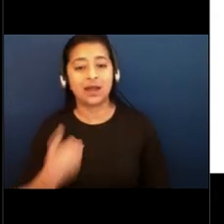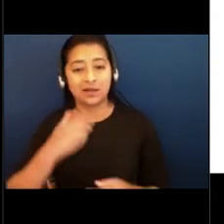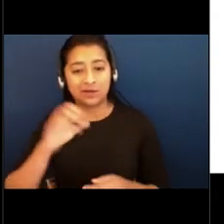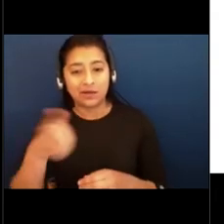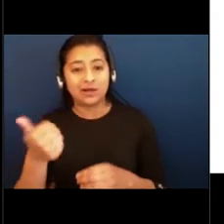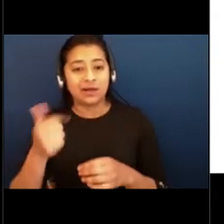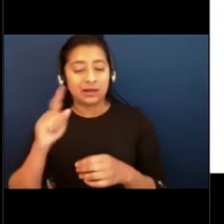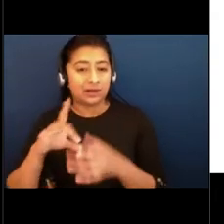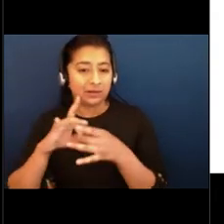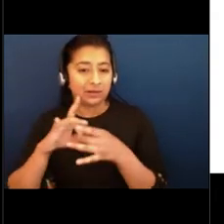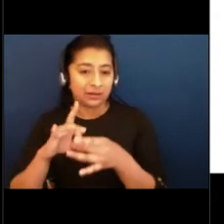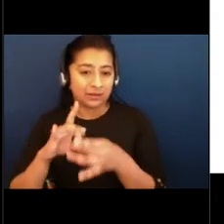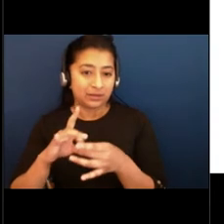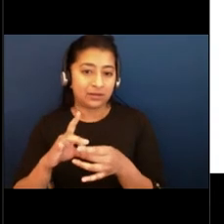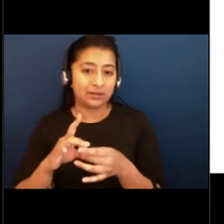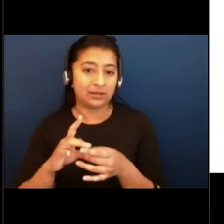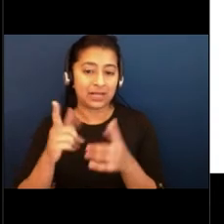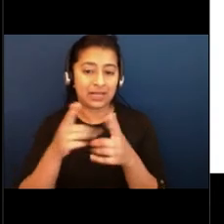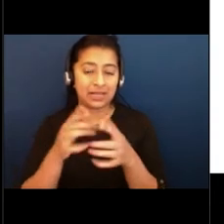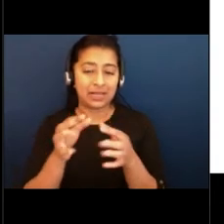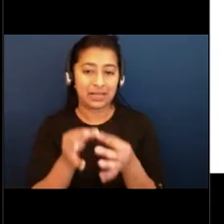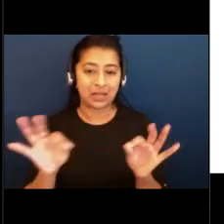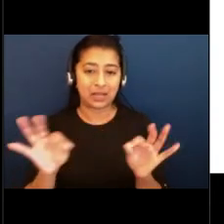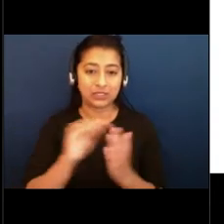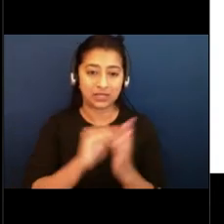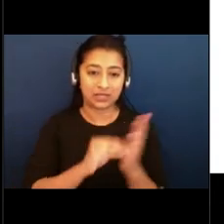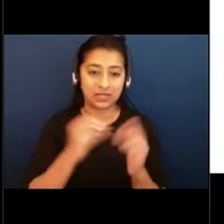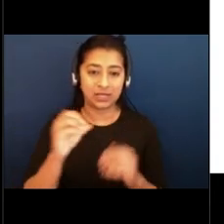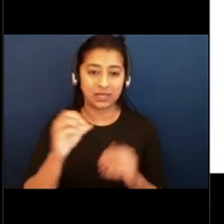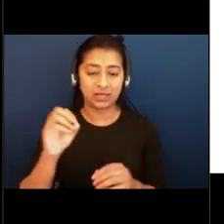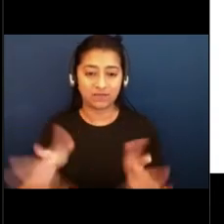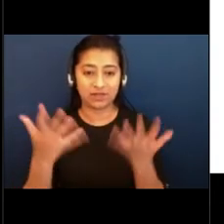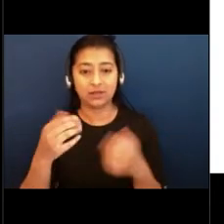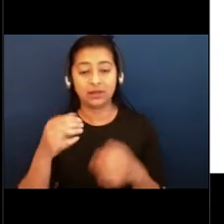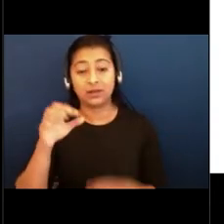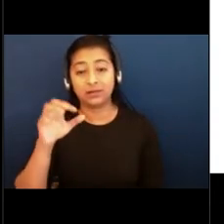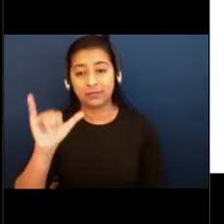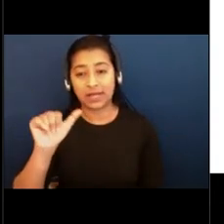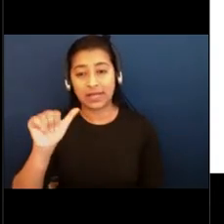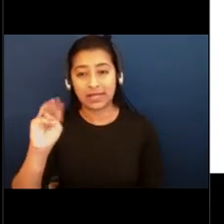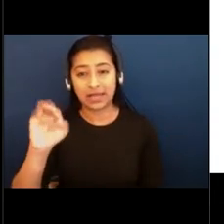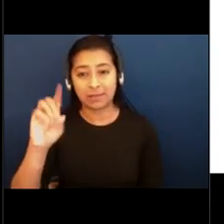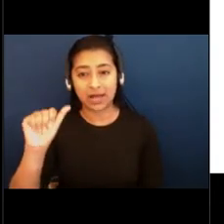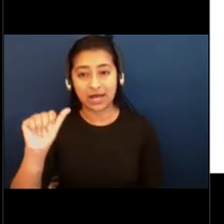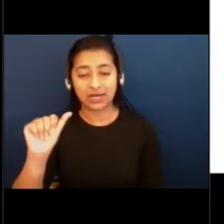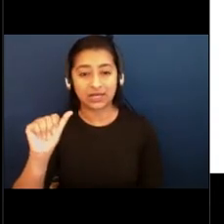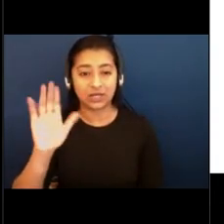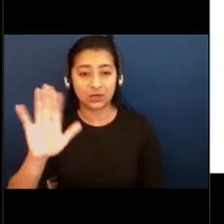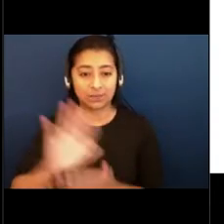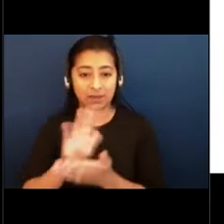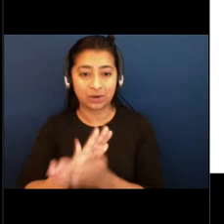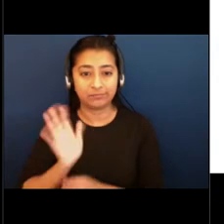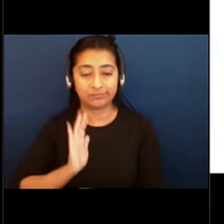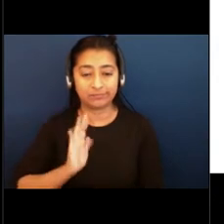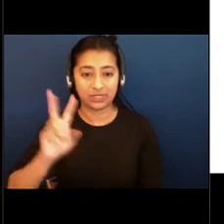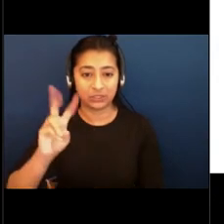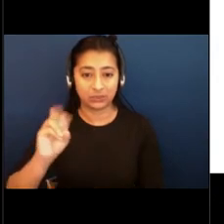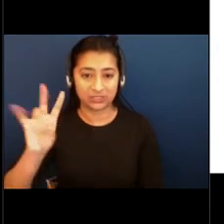and revitalization. Here you might look at Raquel Yamada's paper on Carina in